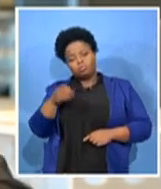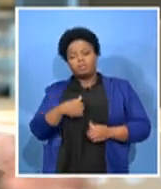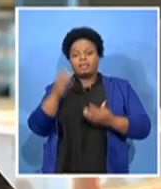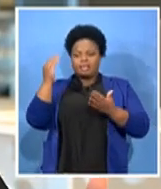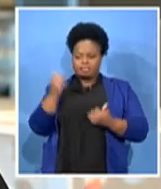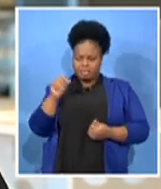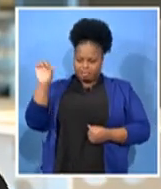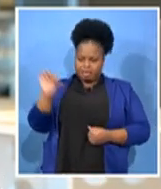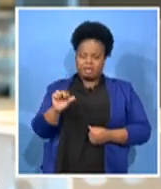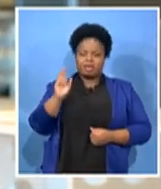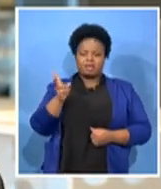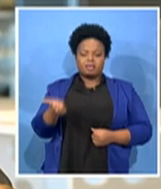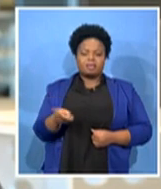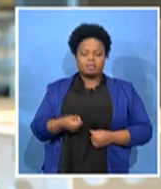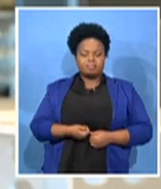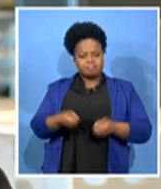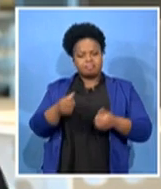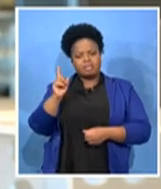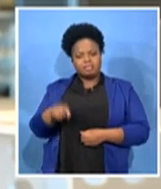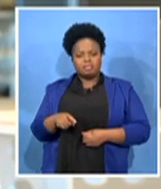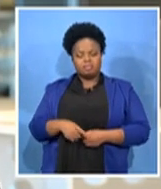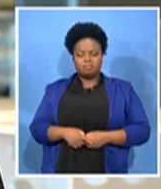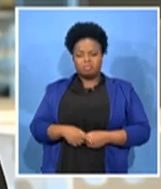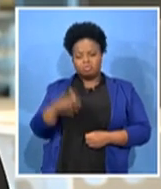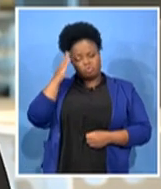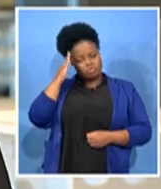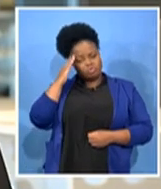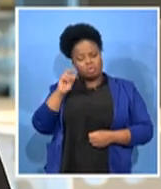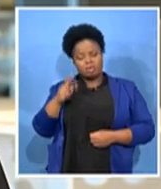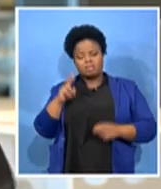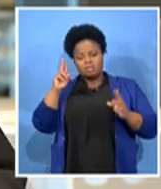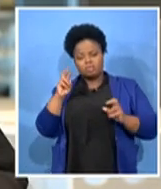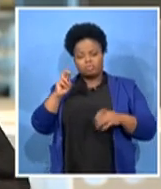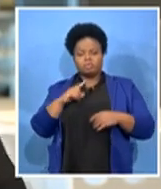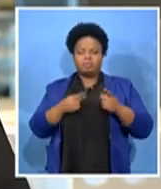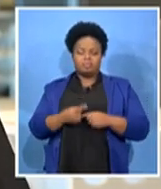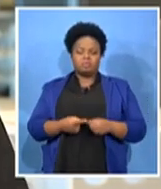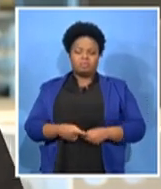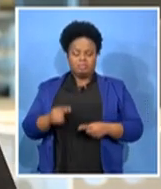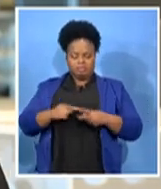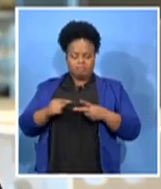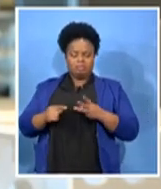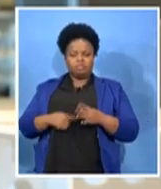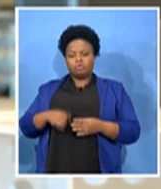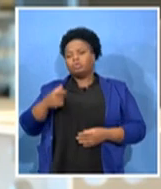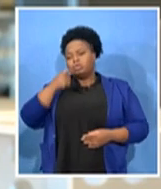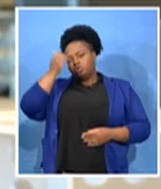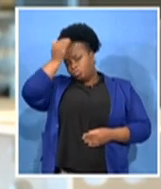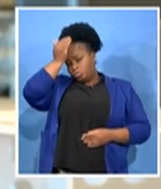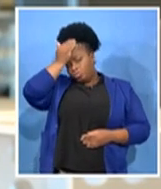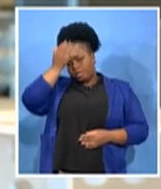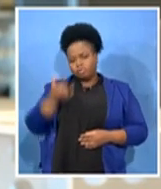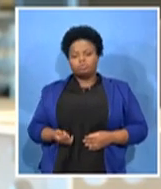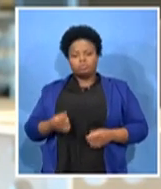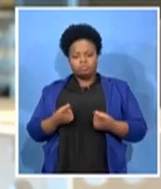know some of the issues relating to those aspects. So we expect the president of the